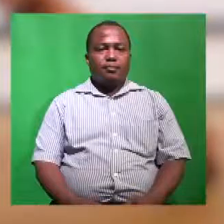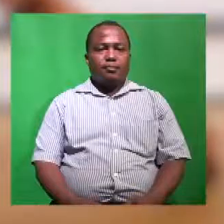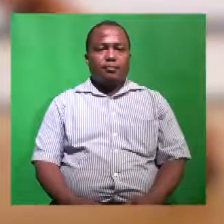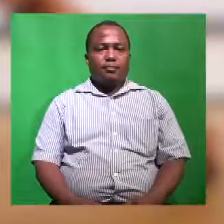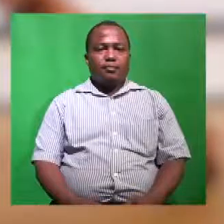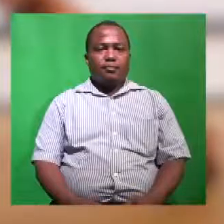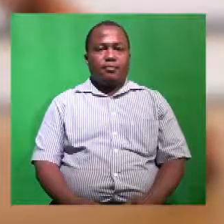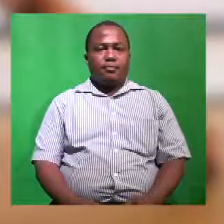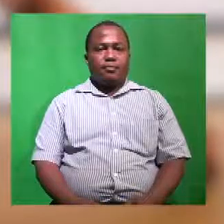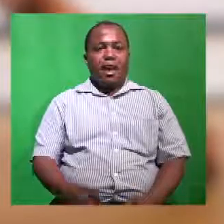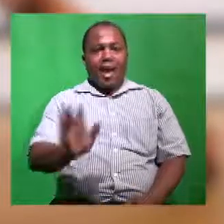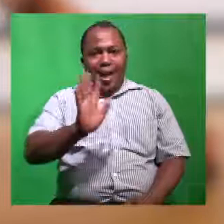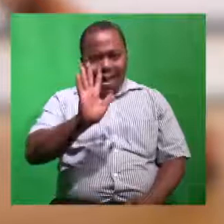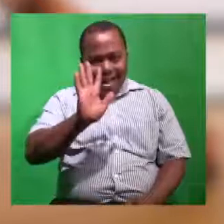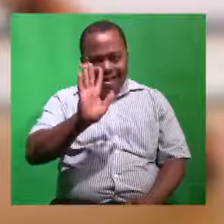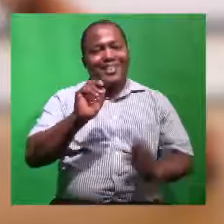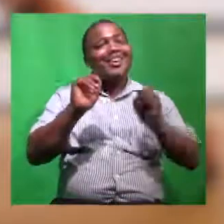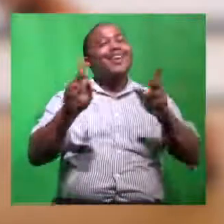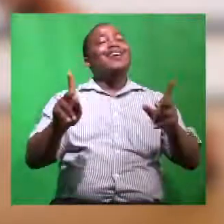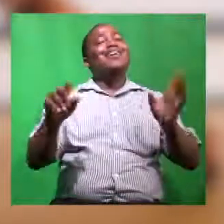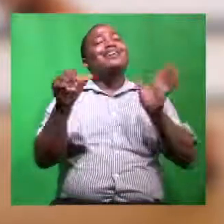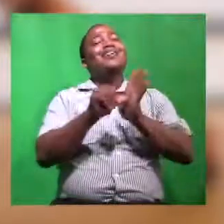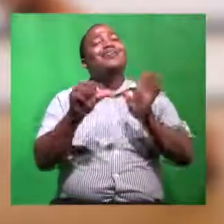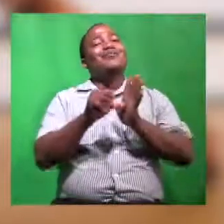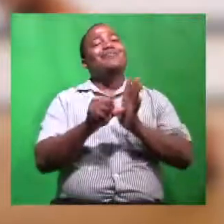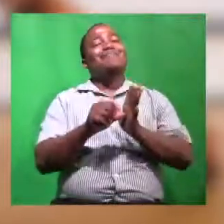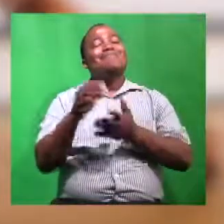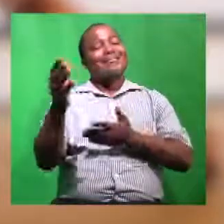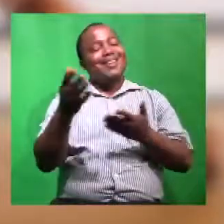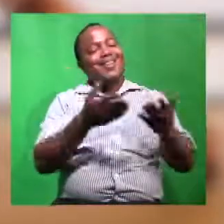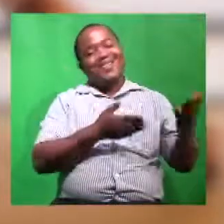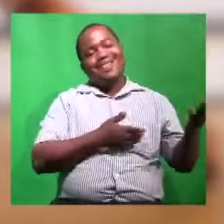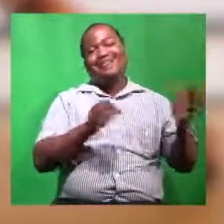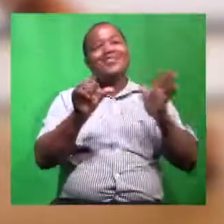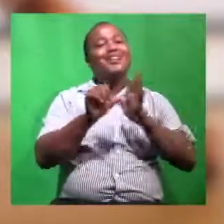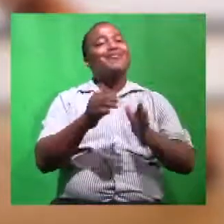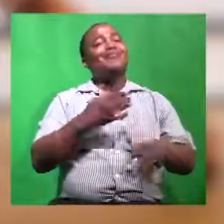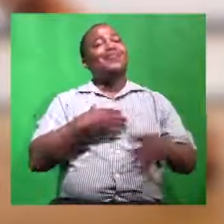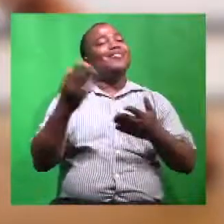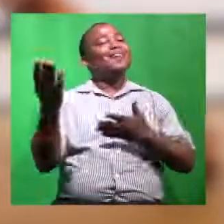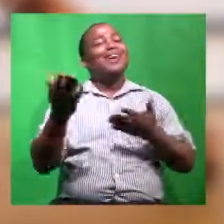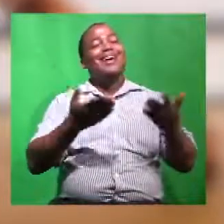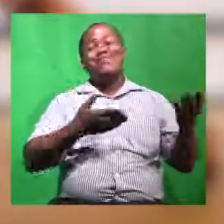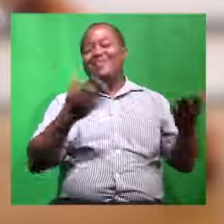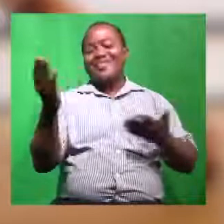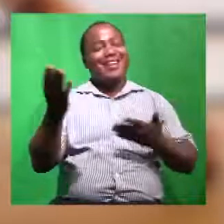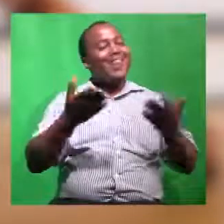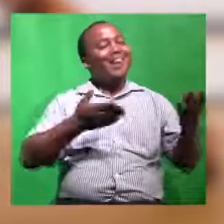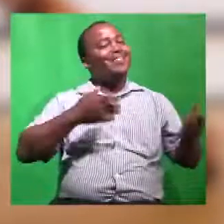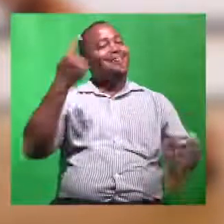Everybody, hi. Okay, my dear student, welcome, my dear student. Welcome, welcome, welcome, welcome,